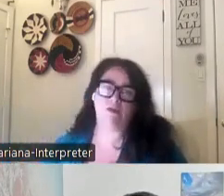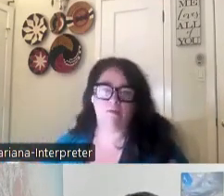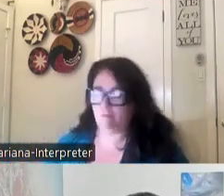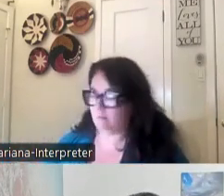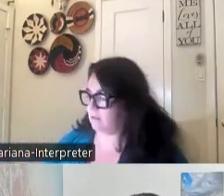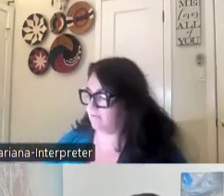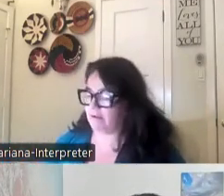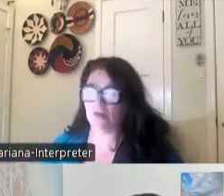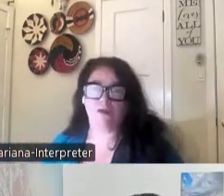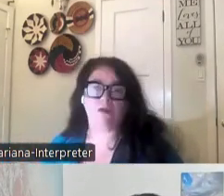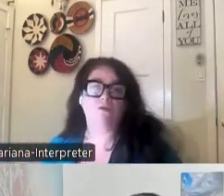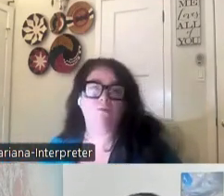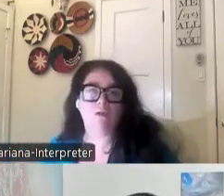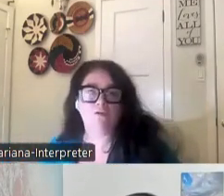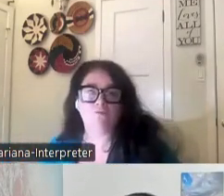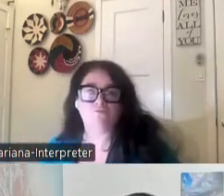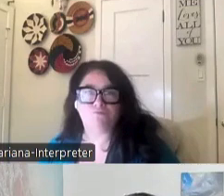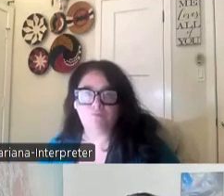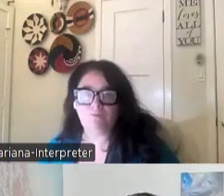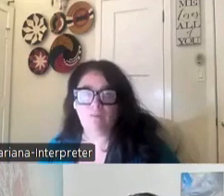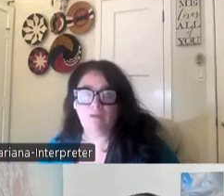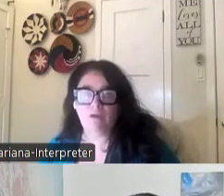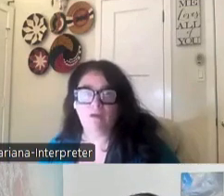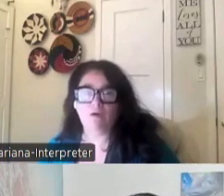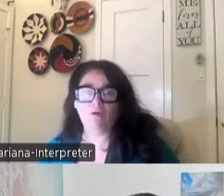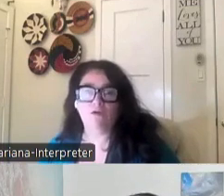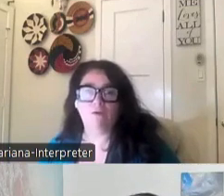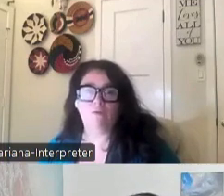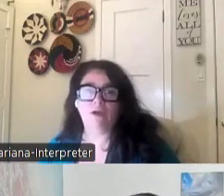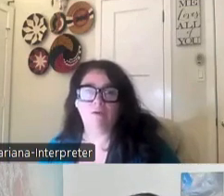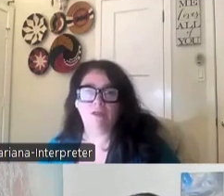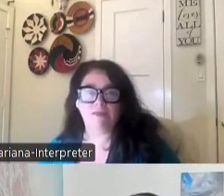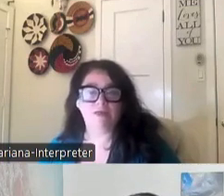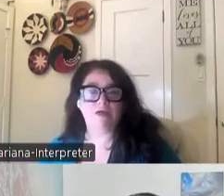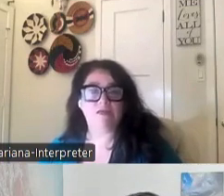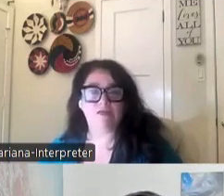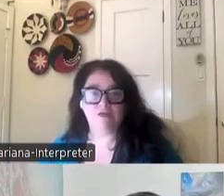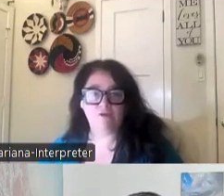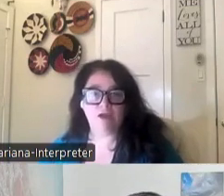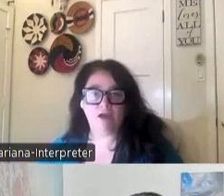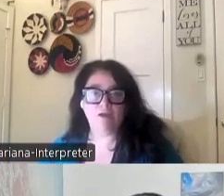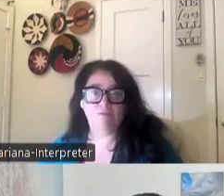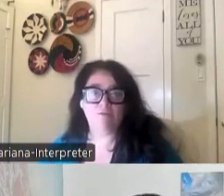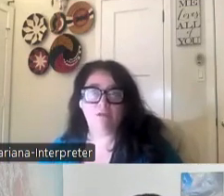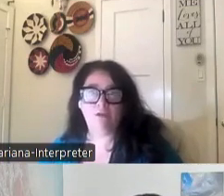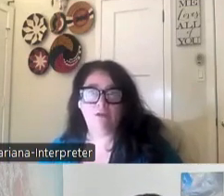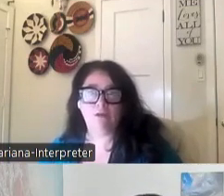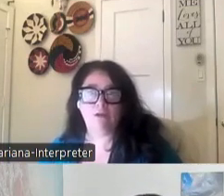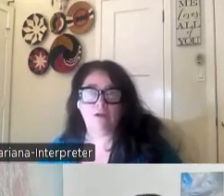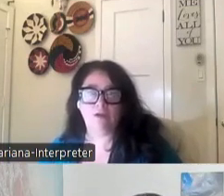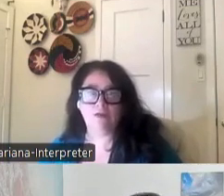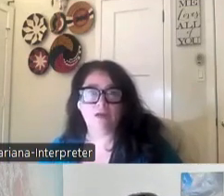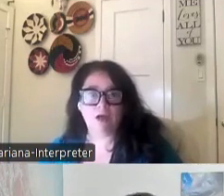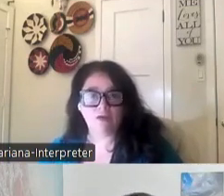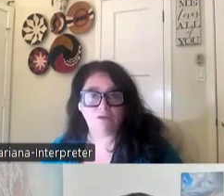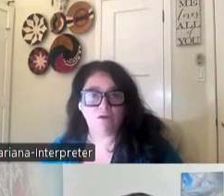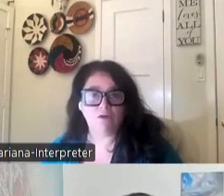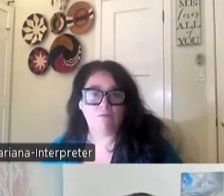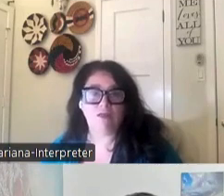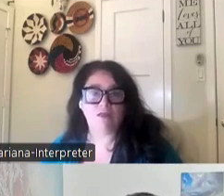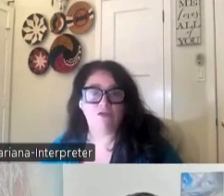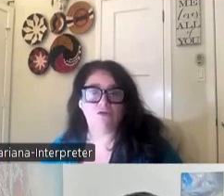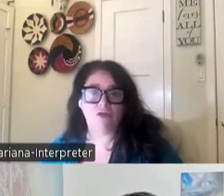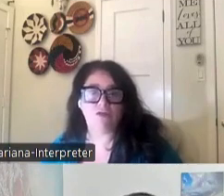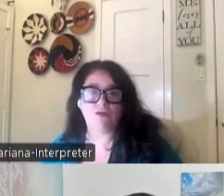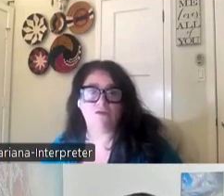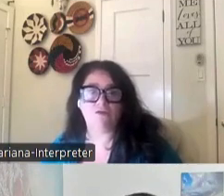When we look at the existing scientific evidence, and in this case, we reviewed 200 existing scientific papers, as well as conducting a